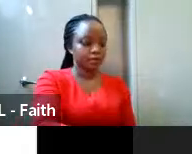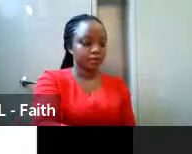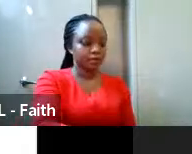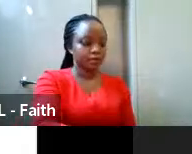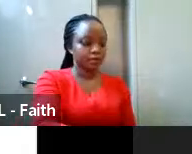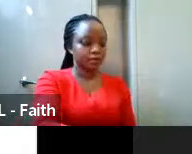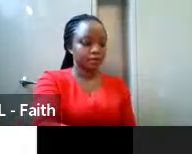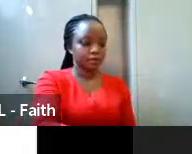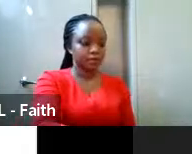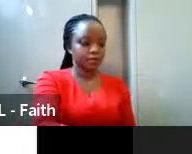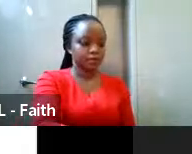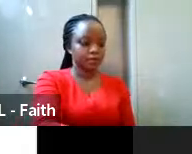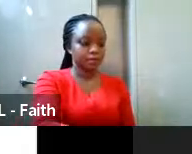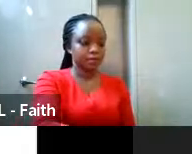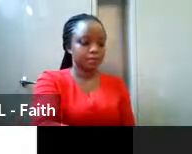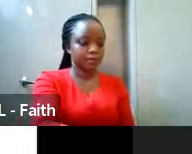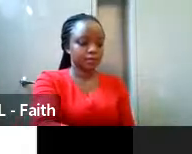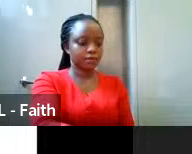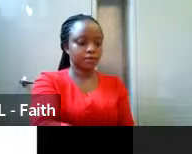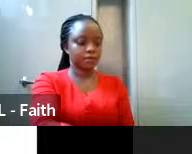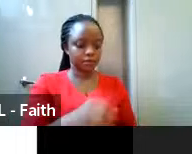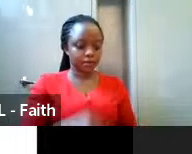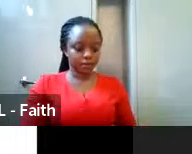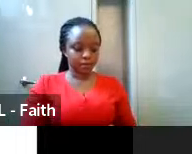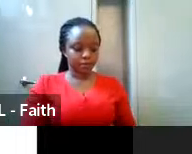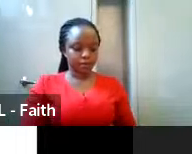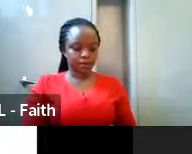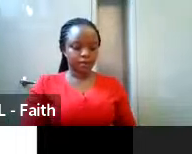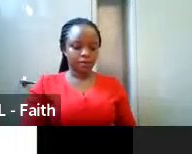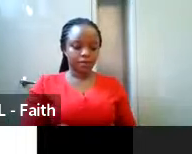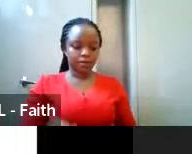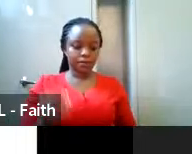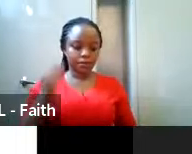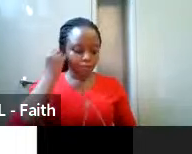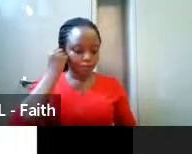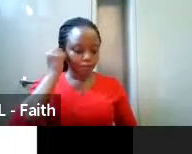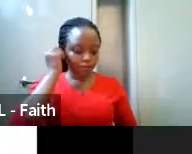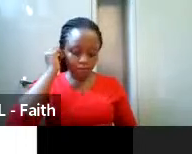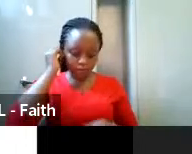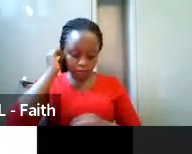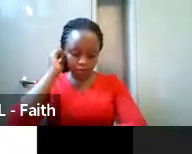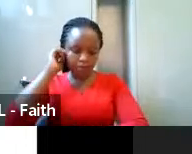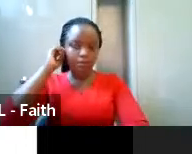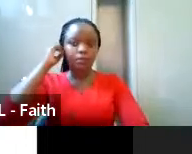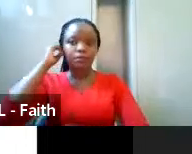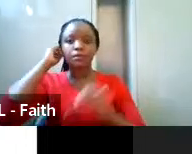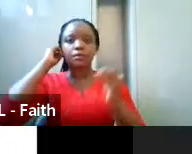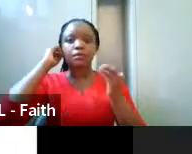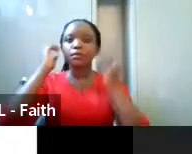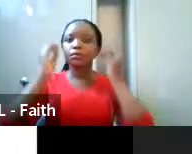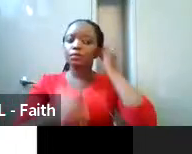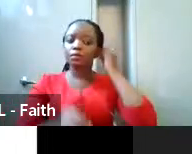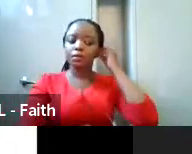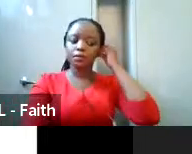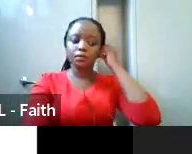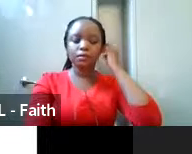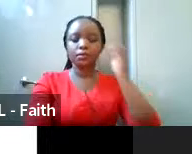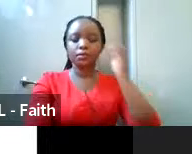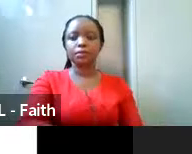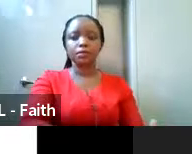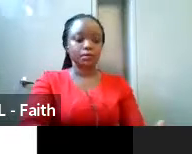Yeah, thank you for that question, Chris. To our esteemed panelists, who will take that up,